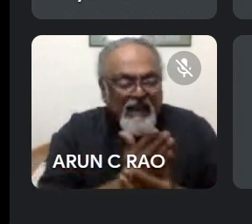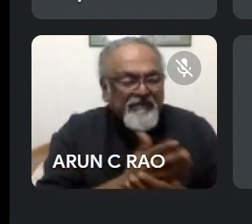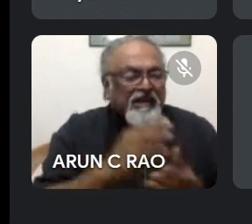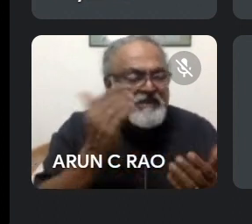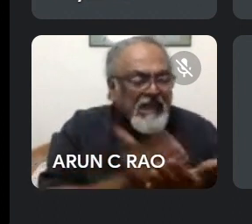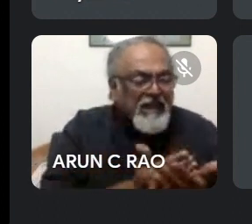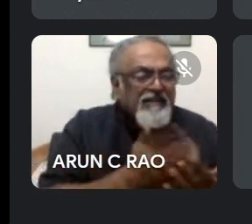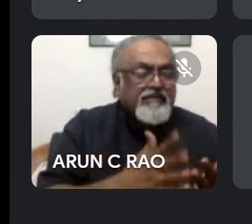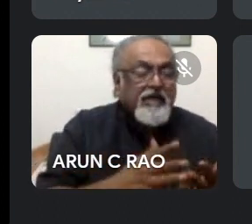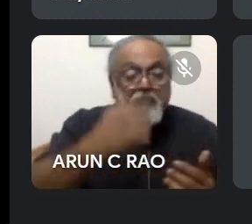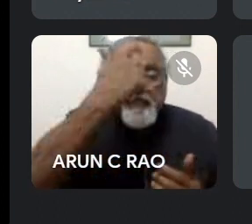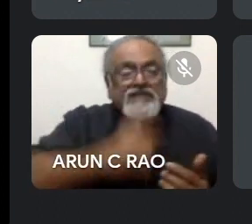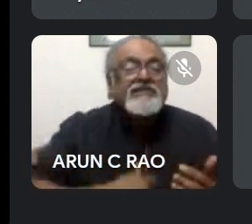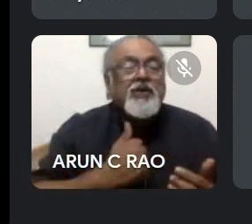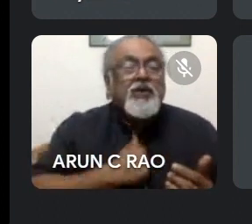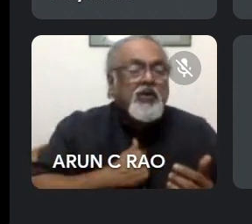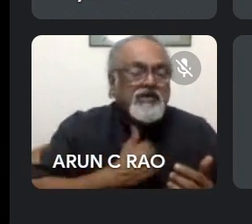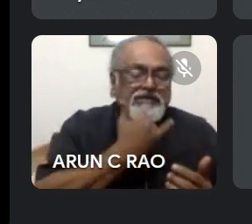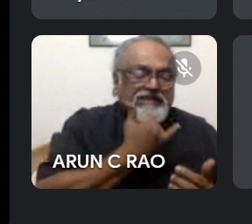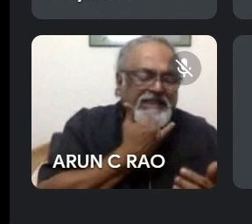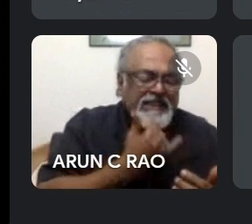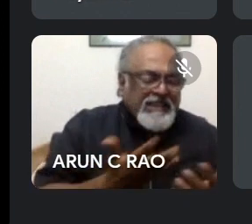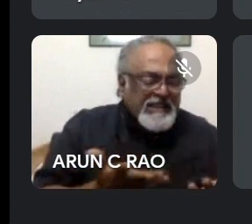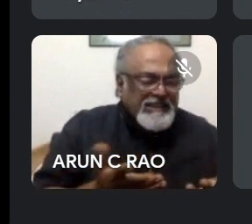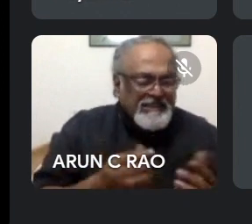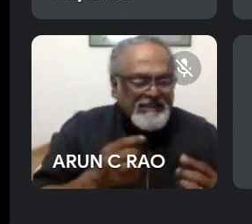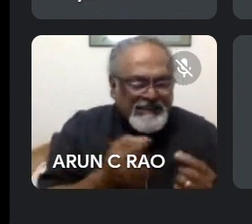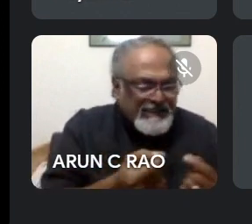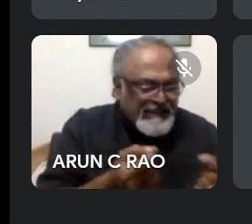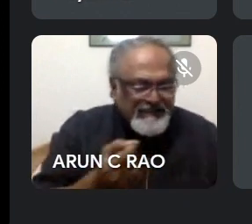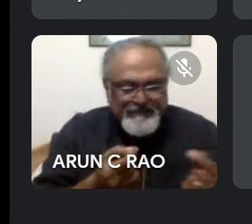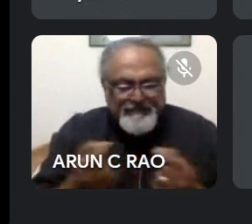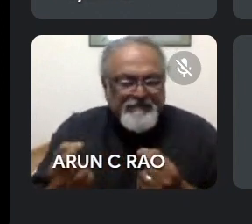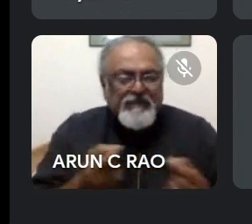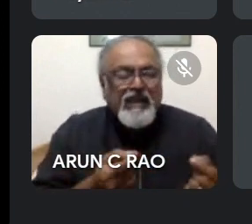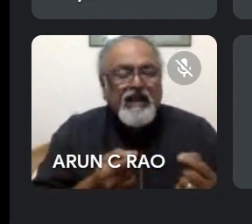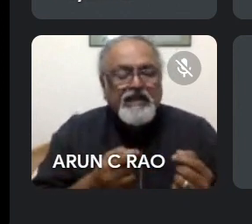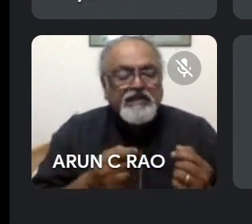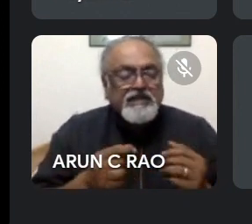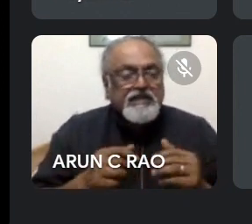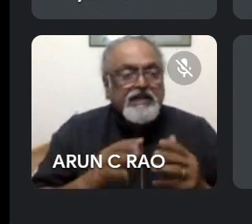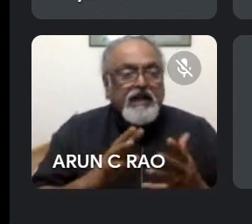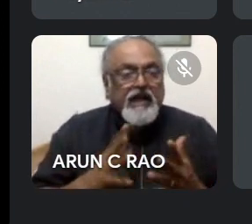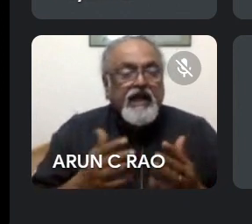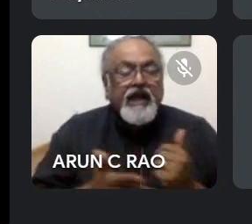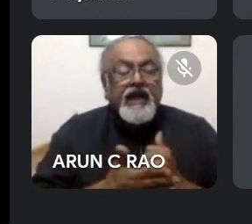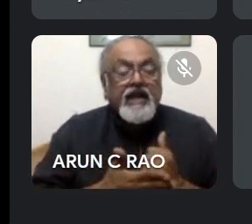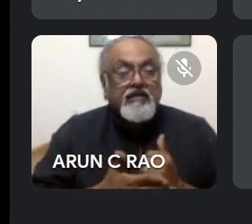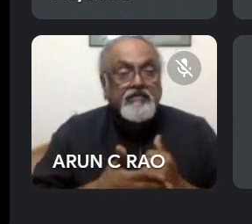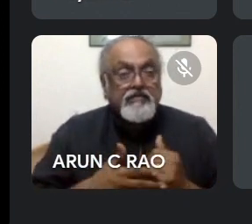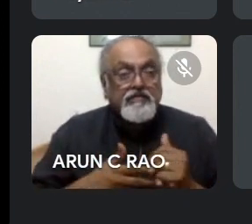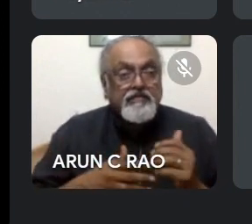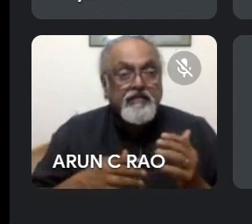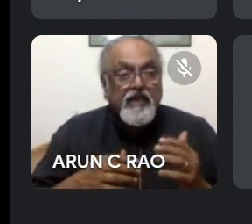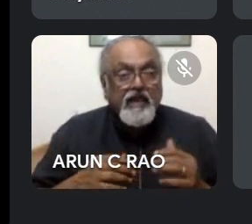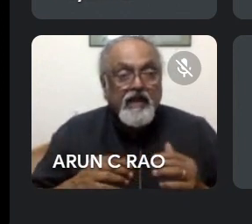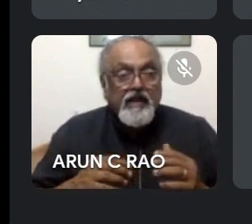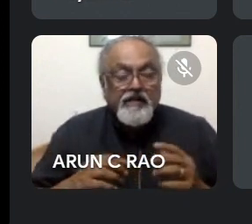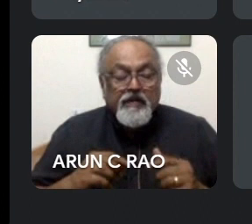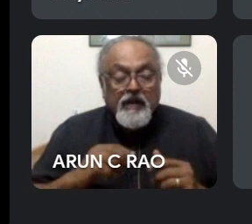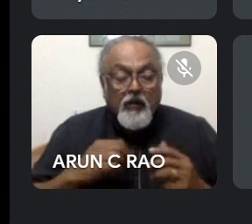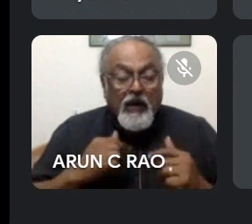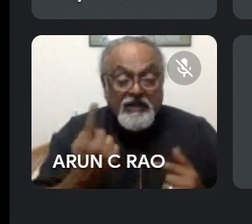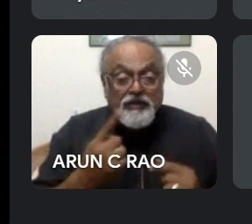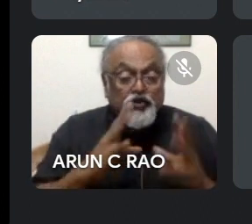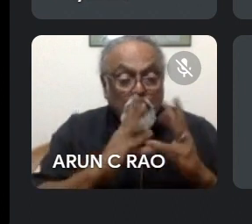are personal mistakes that, move us from one iteration of solution to